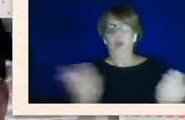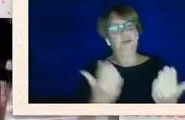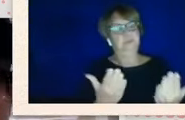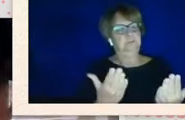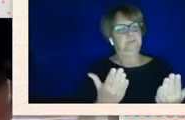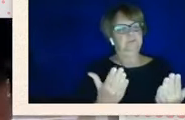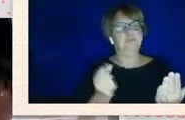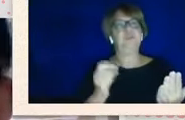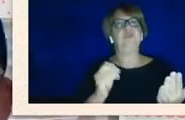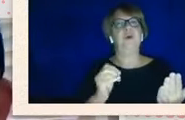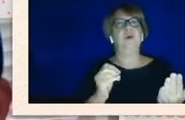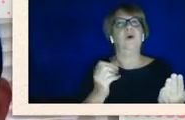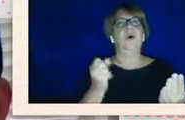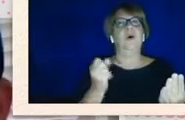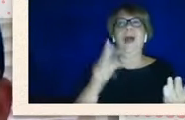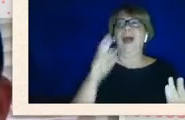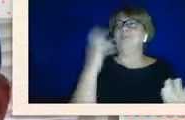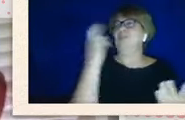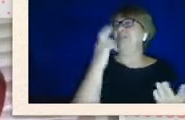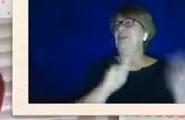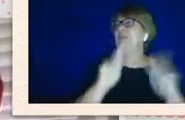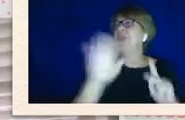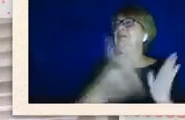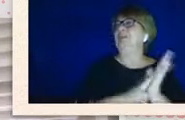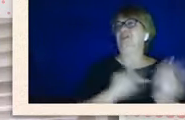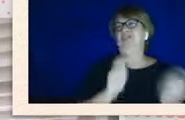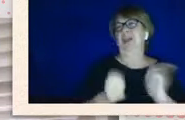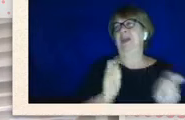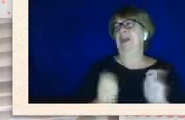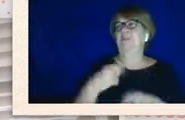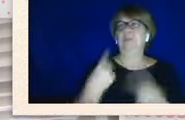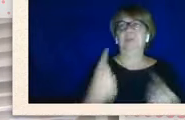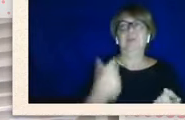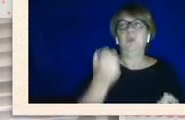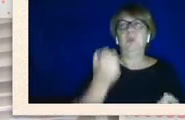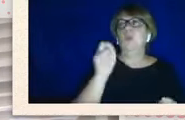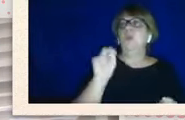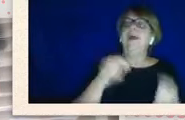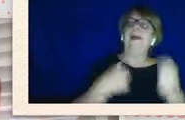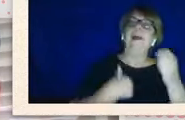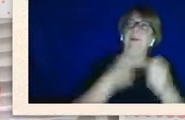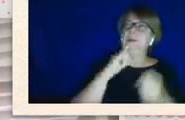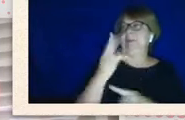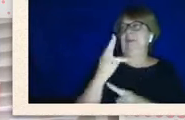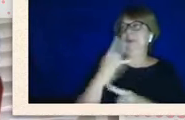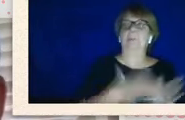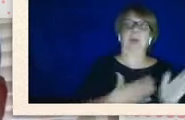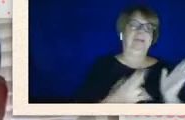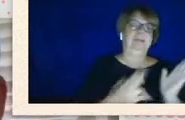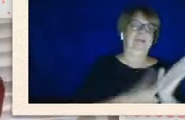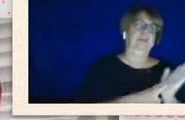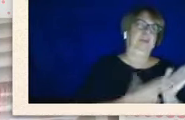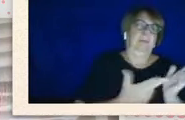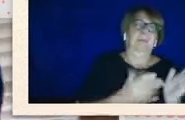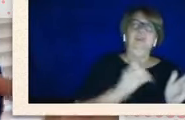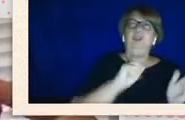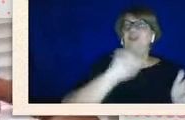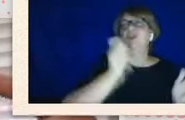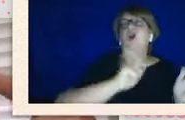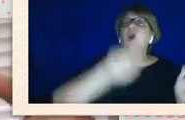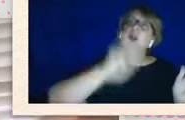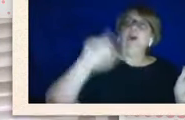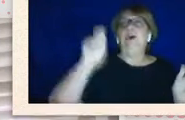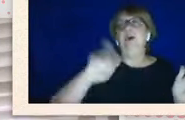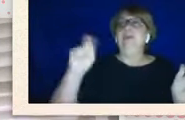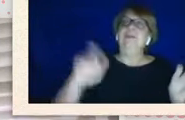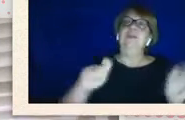people's signature change over time, right? When I was 17, my signature was basically just cursive, but